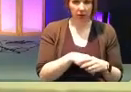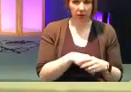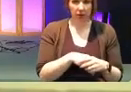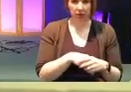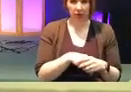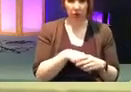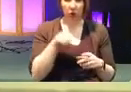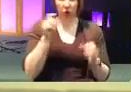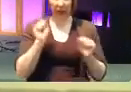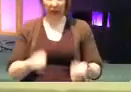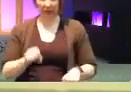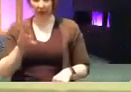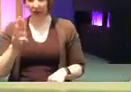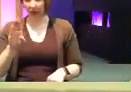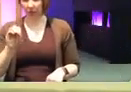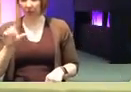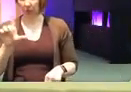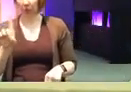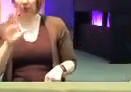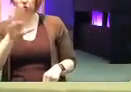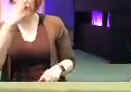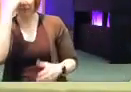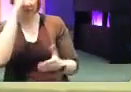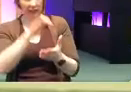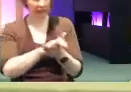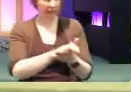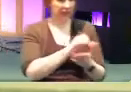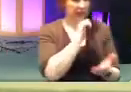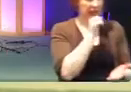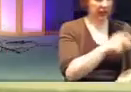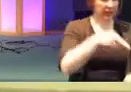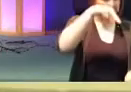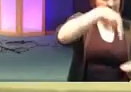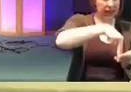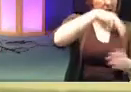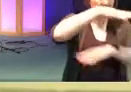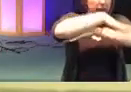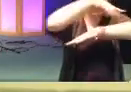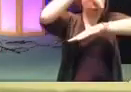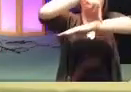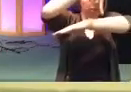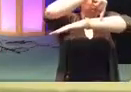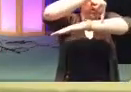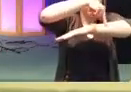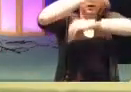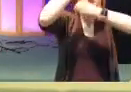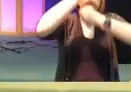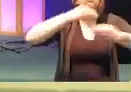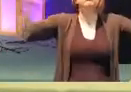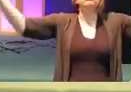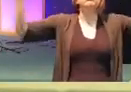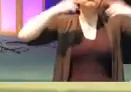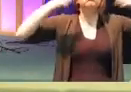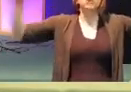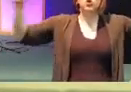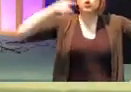You can be bold in your faith and not stand up on a table in your workplace and tell everybody that they're going to hell if they don't turn their lives to